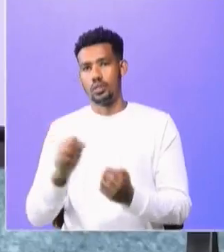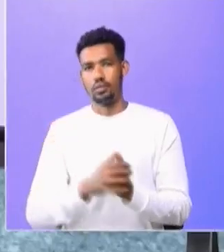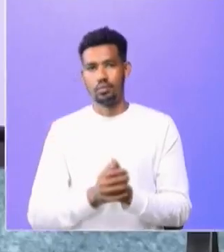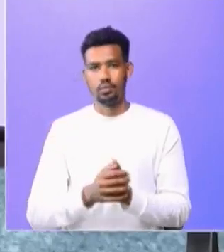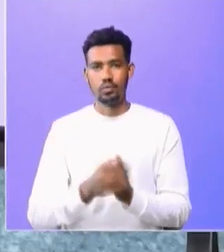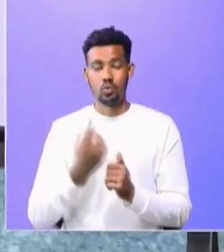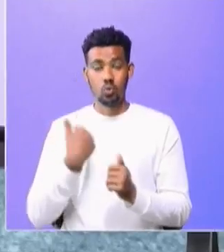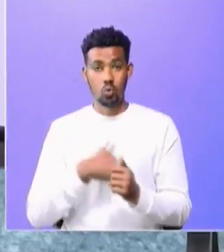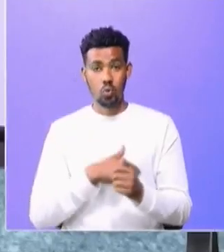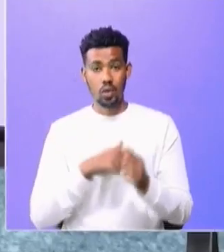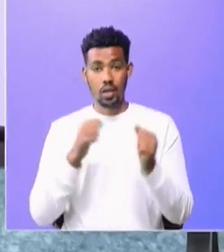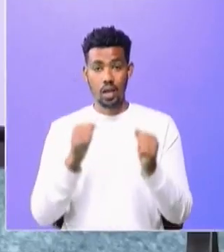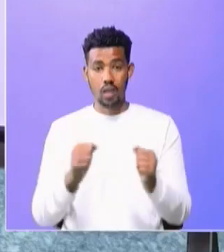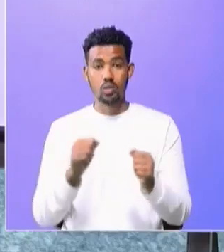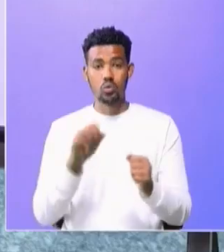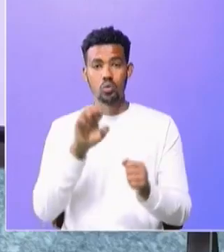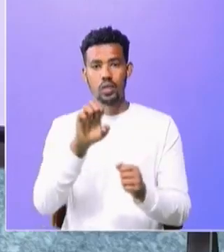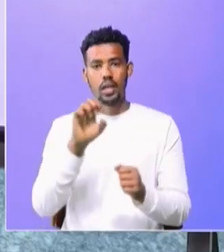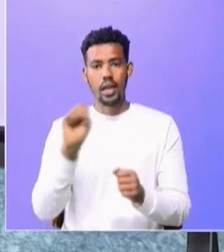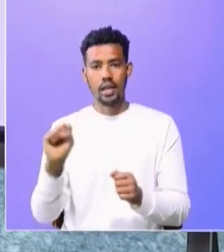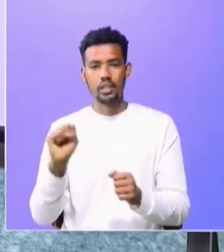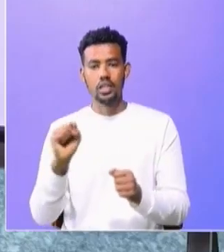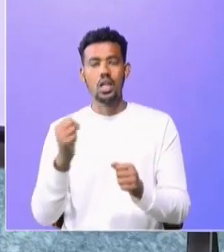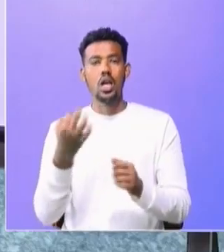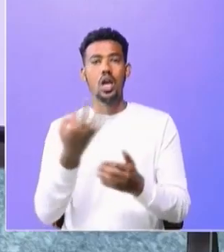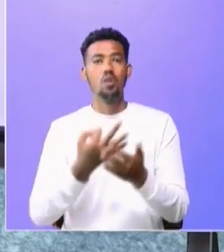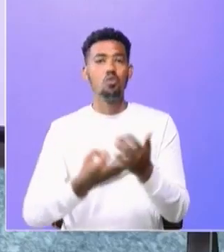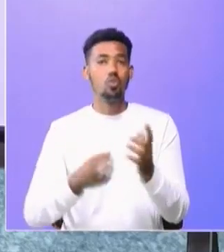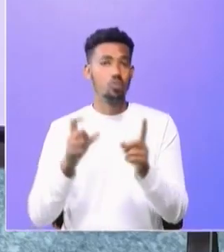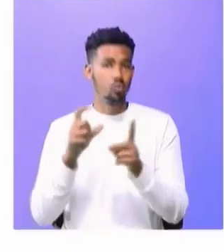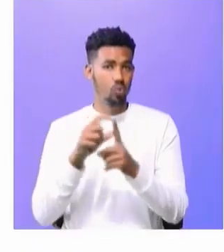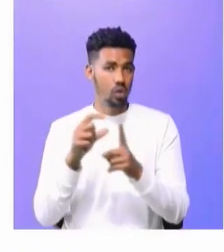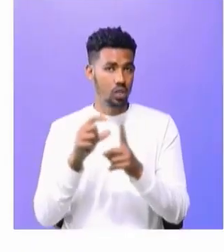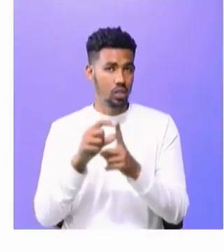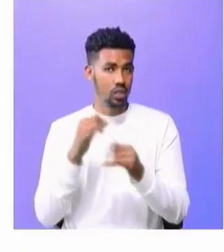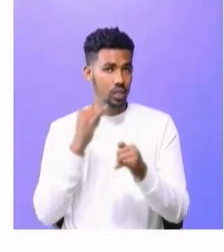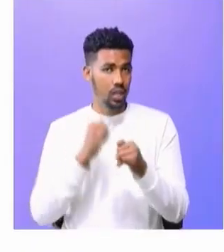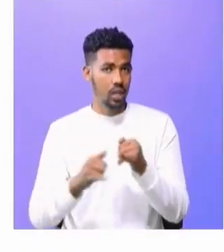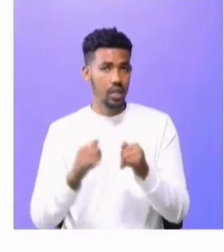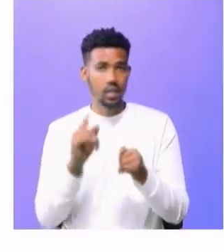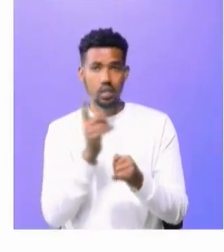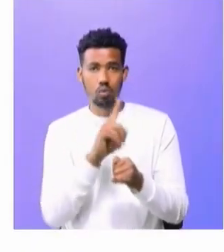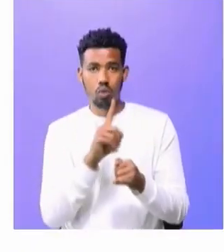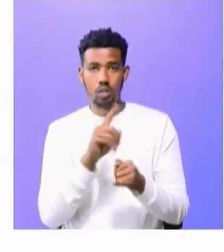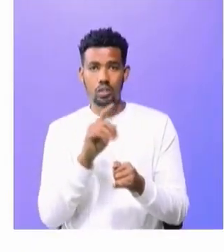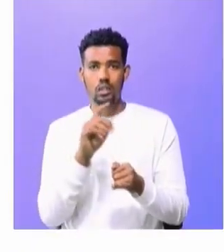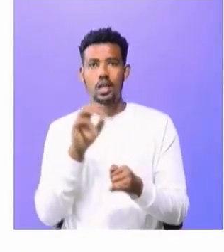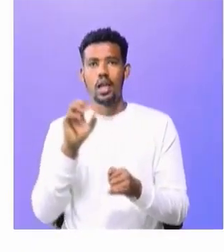We can use es, a form of words ending with s,